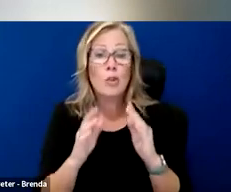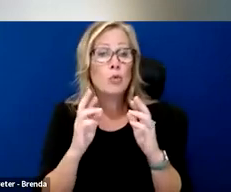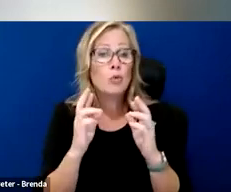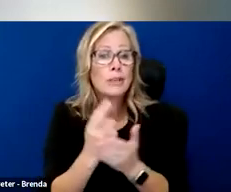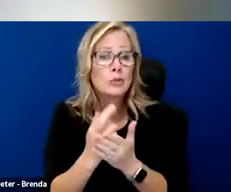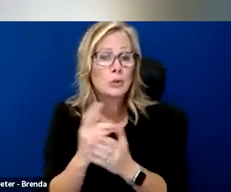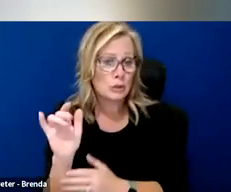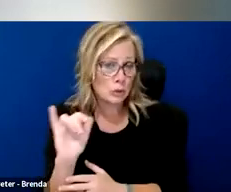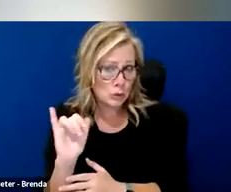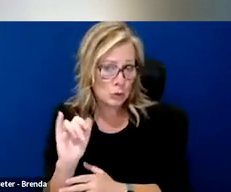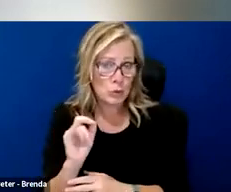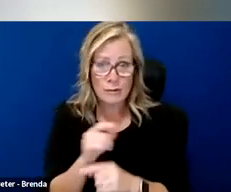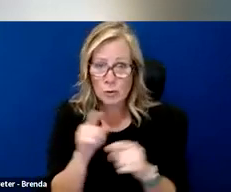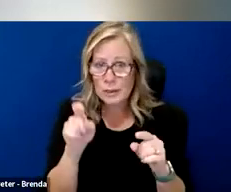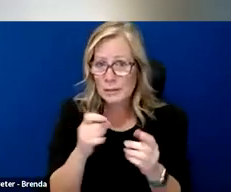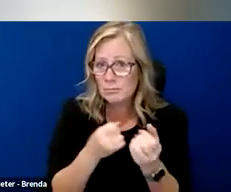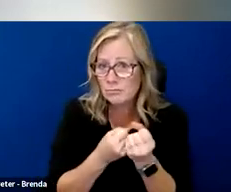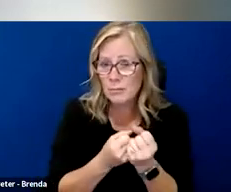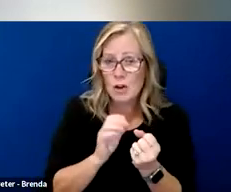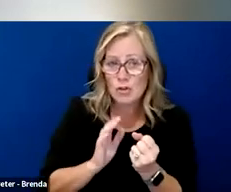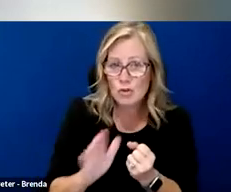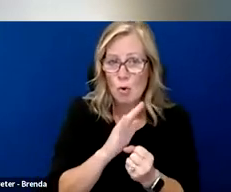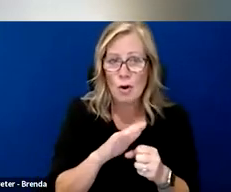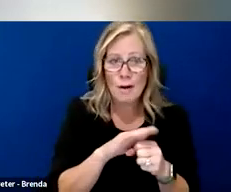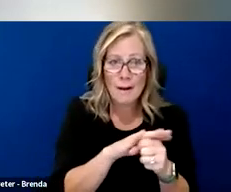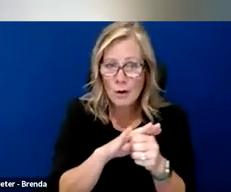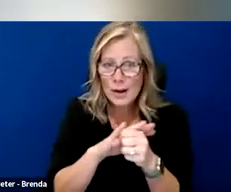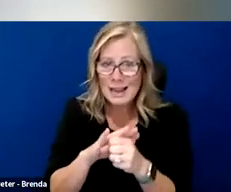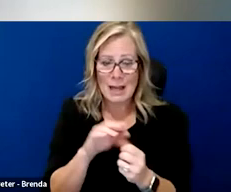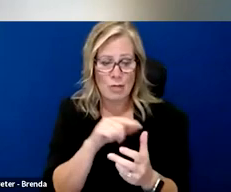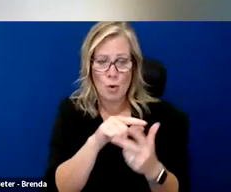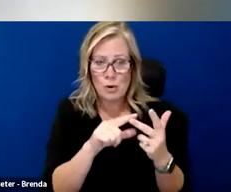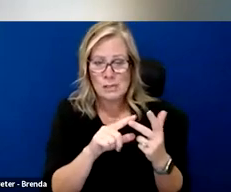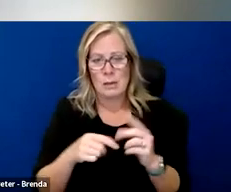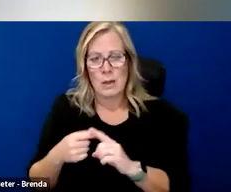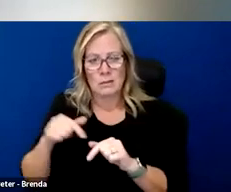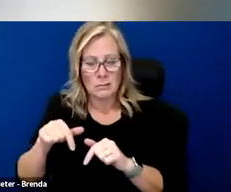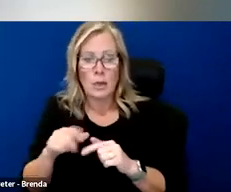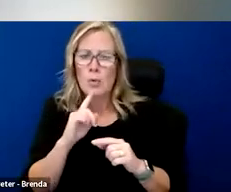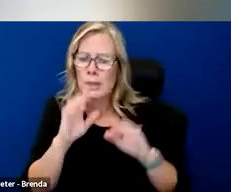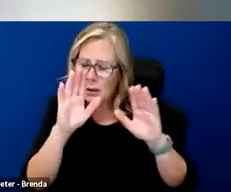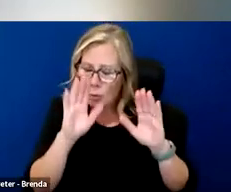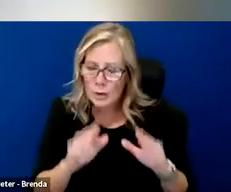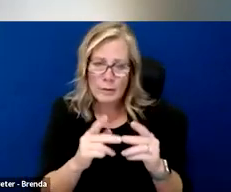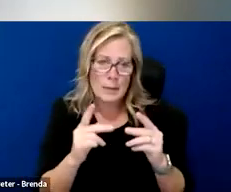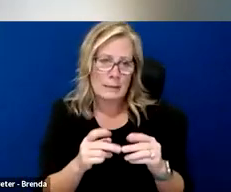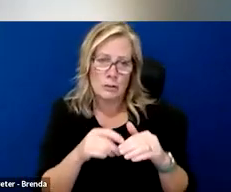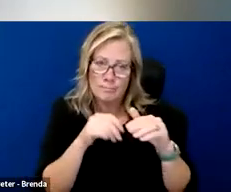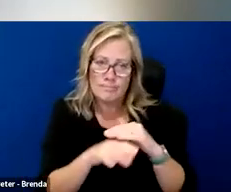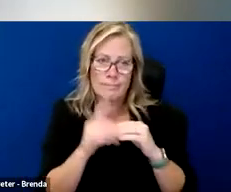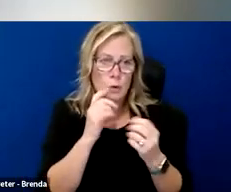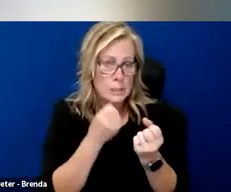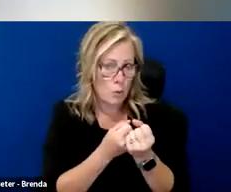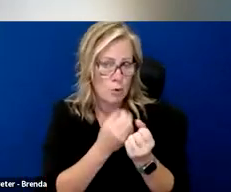looking for support in their neighborhood, these neighborhood houses and other community resources are great places to walk into to get additional